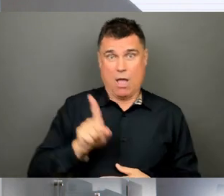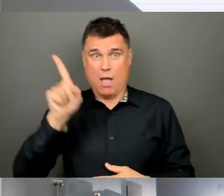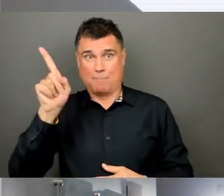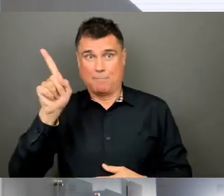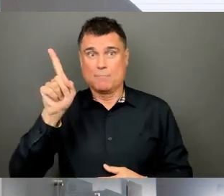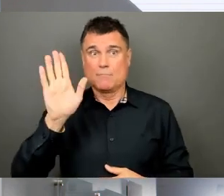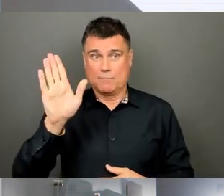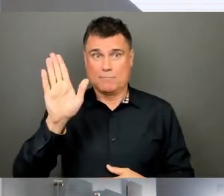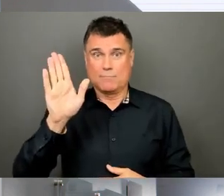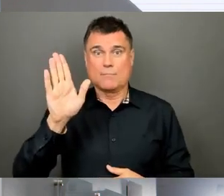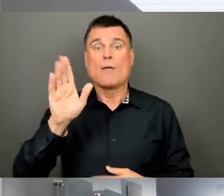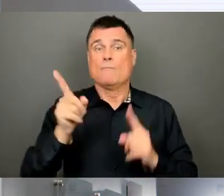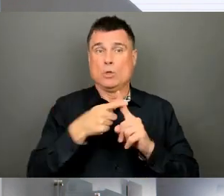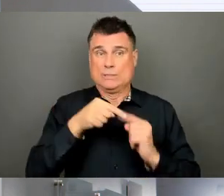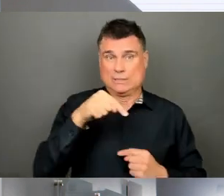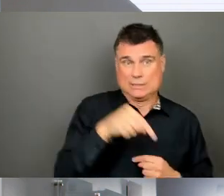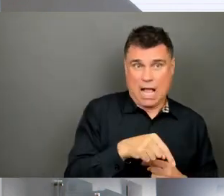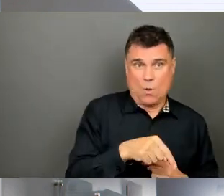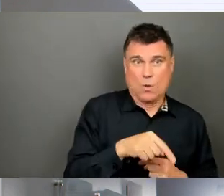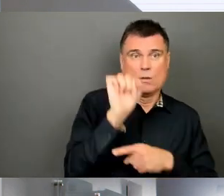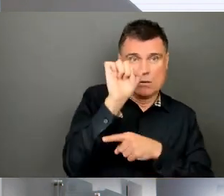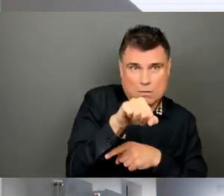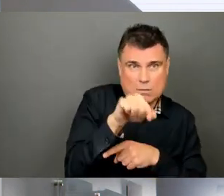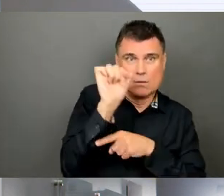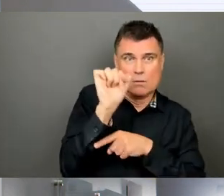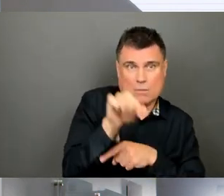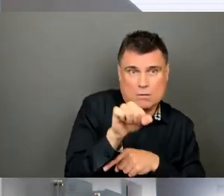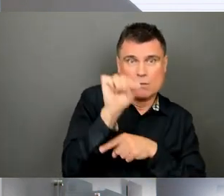groove. 5, 6, down groove first.